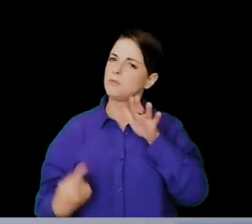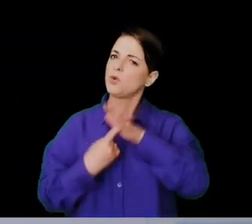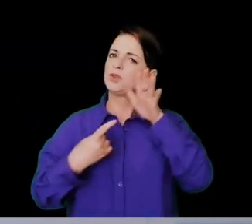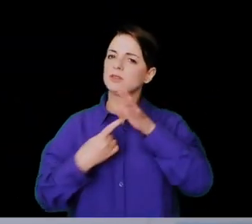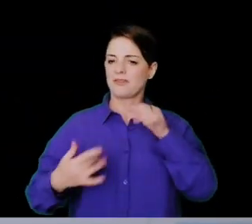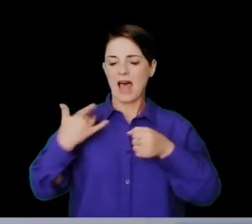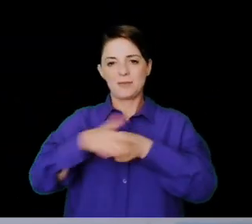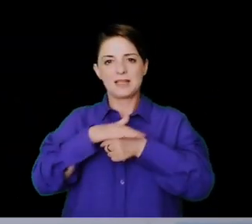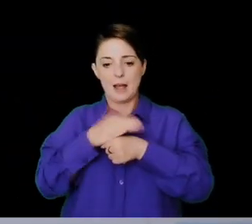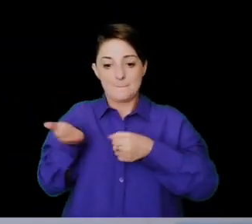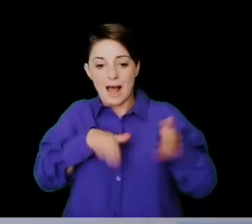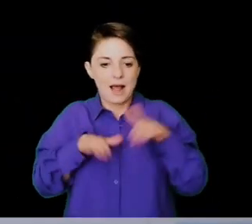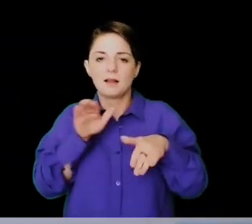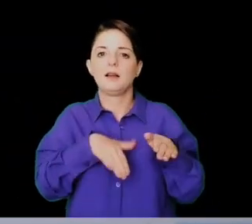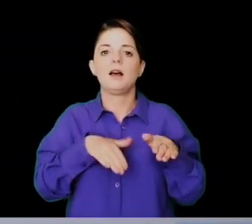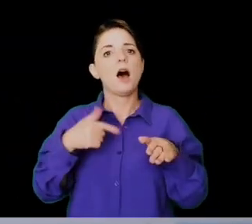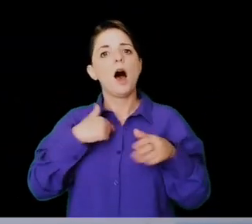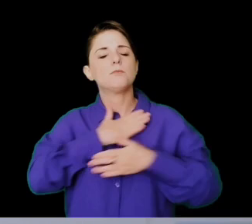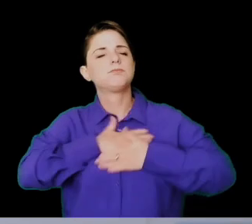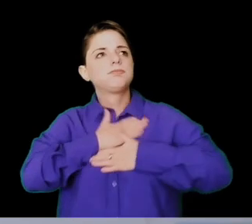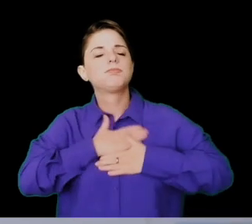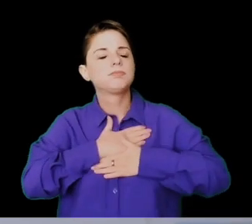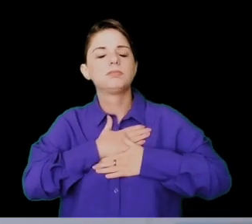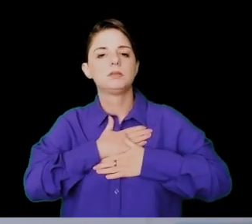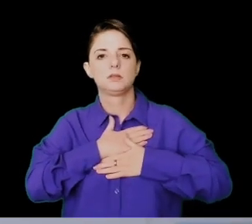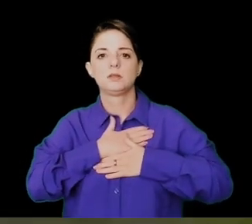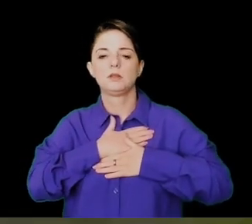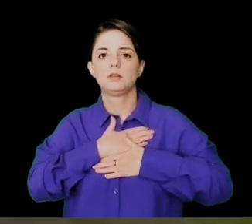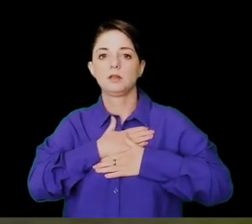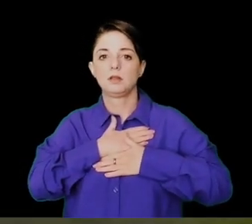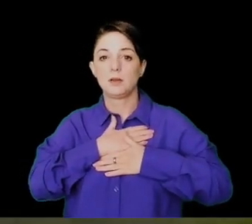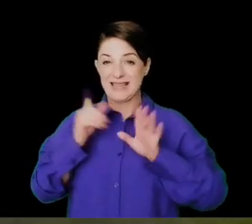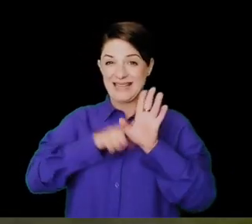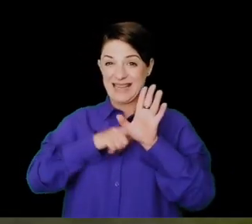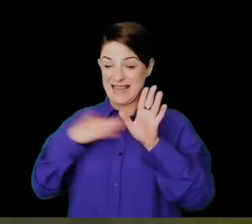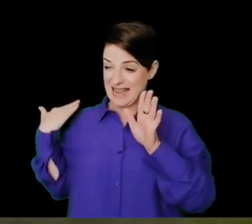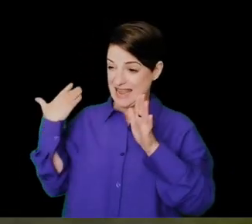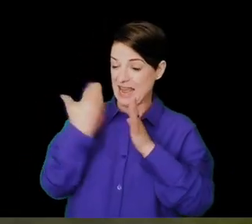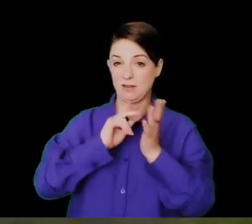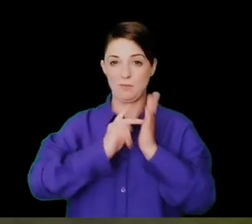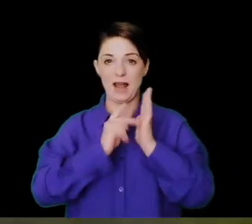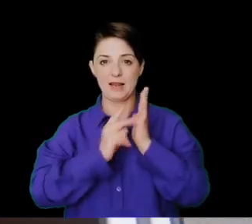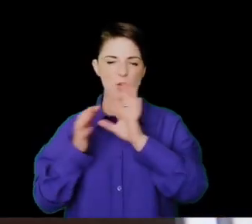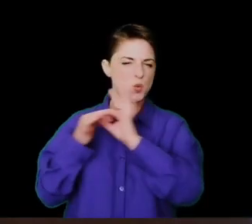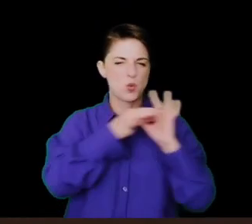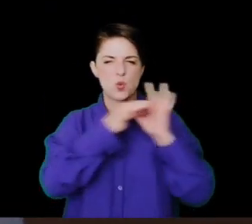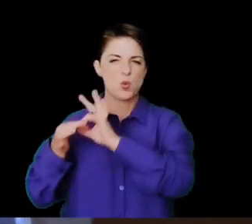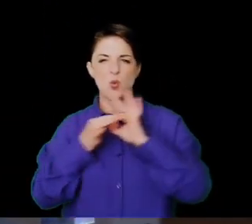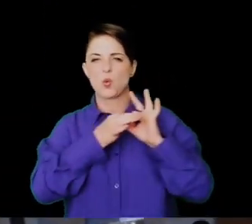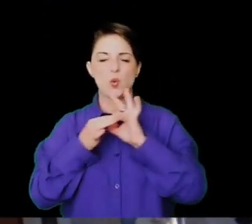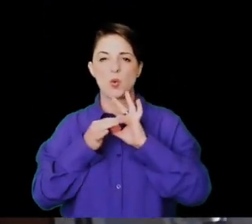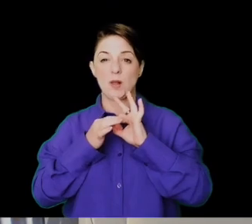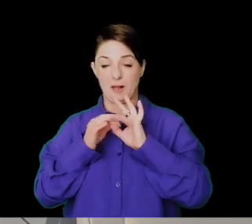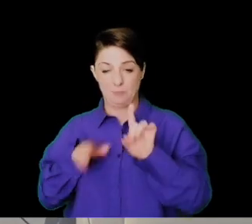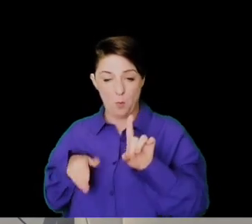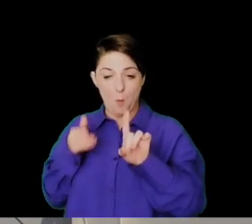we restore these kind of habitats, and it's something that I'm very passionate about. It's been a huge collaboration and years of planning, and here we are at the